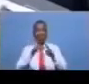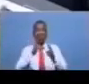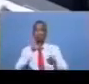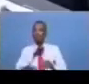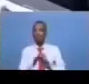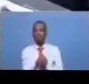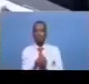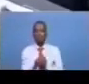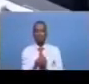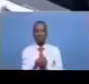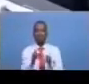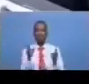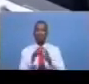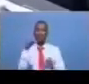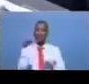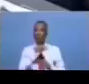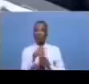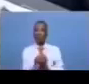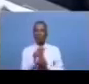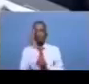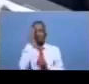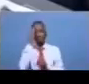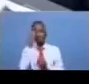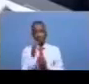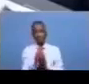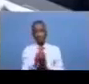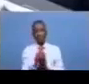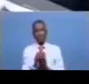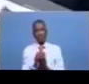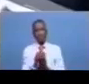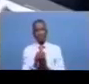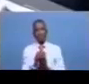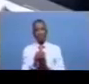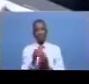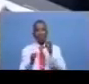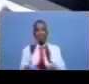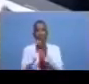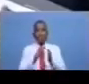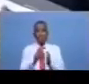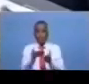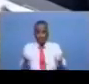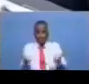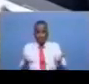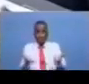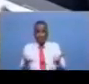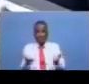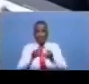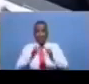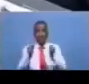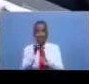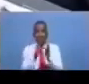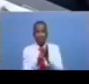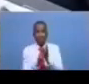are slanted and false, and they know that even if any of us here are in breach of any